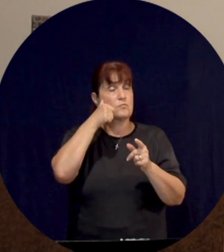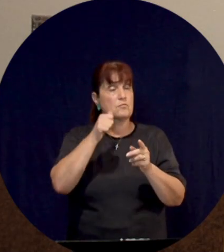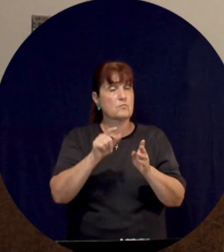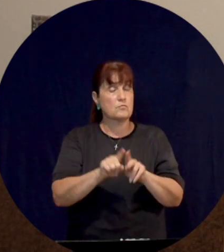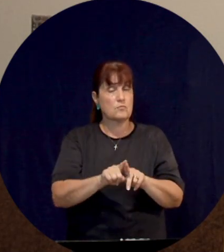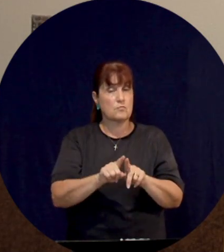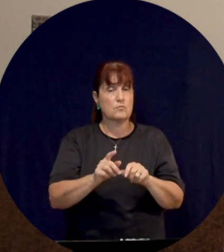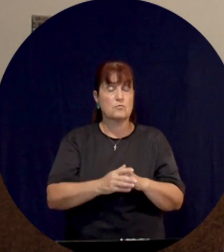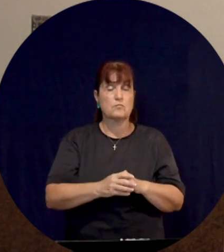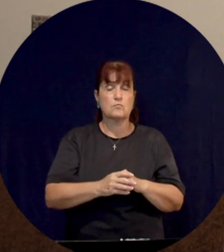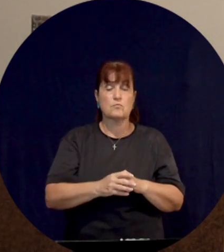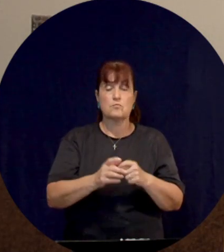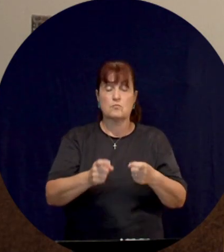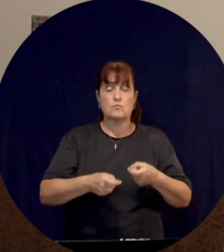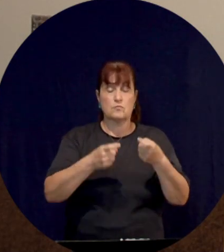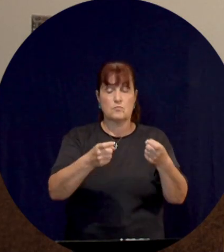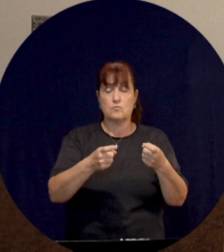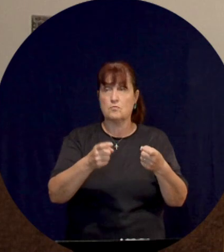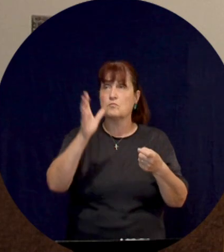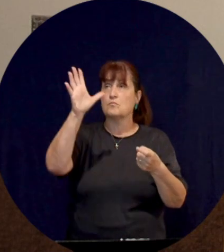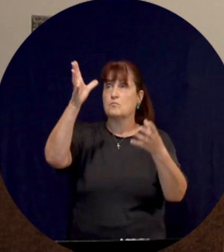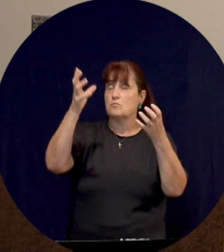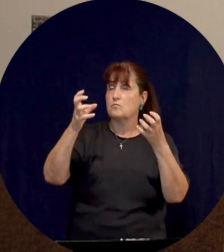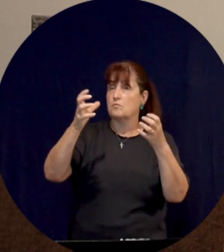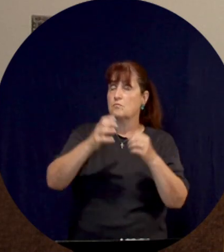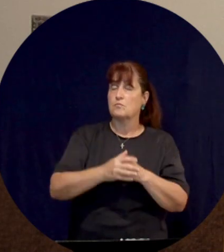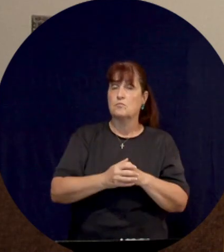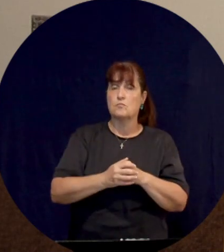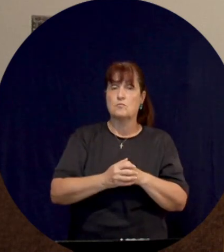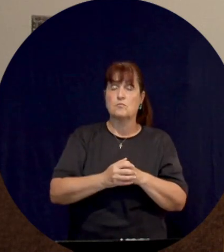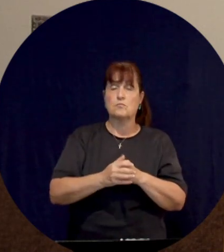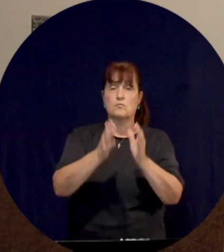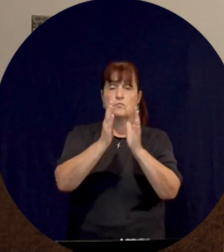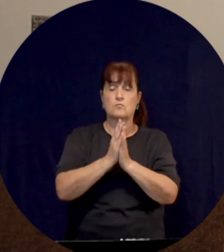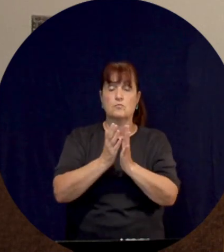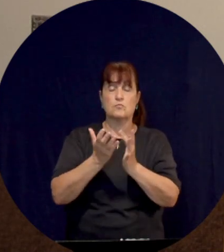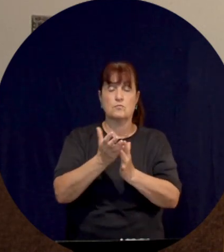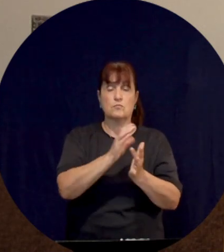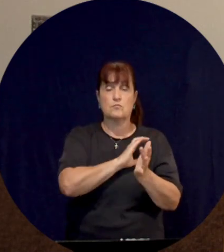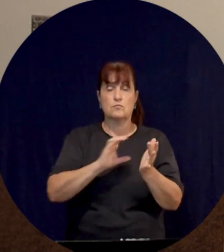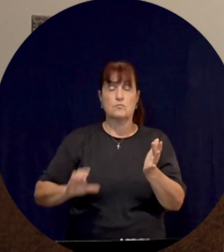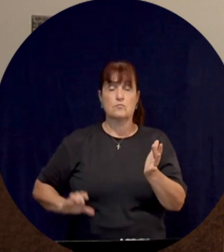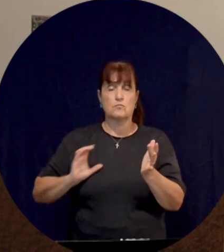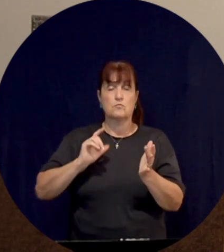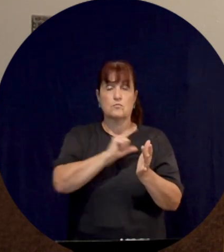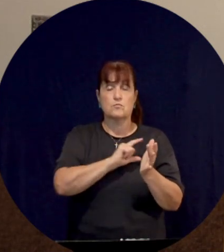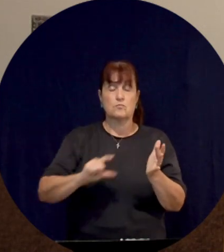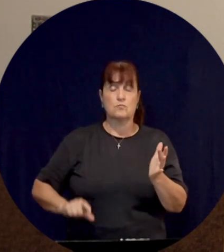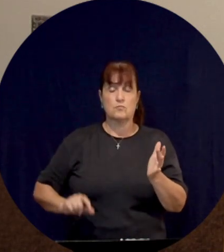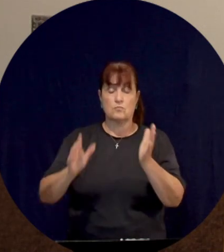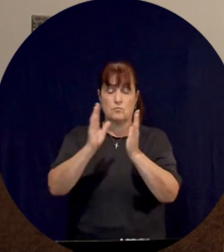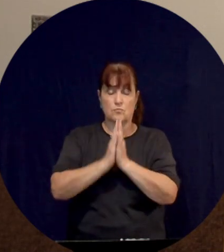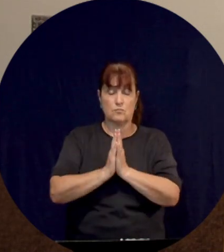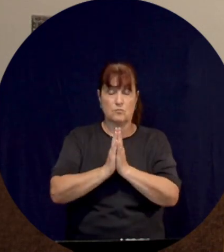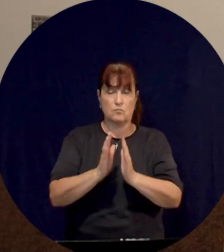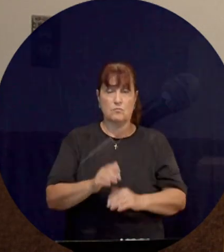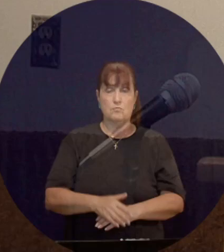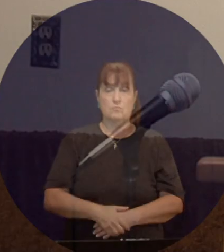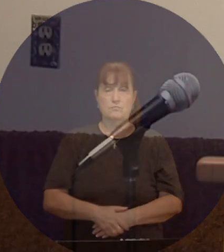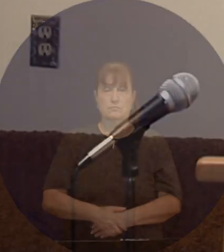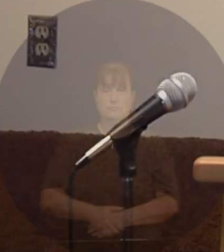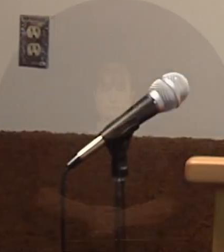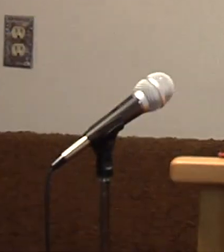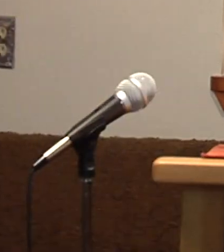brothers, and grant them according to your will. And we ask this through Christ our Lord. Amen.